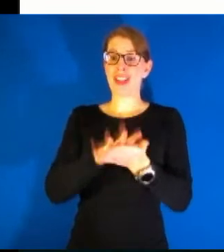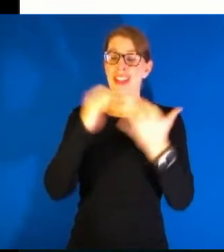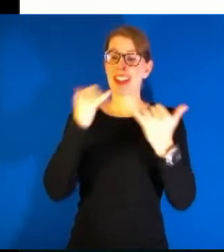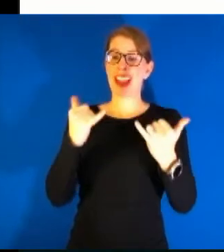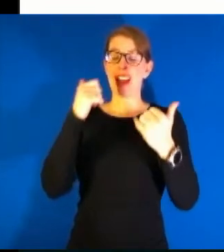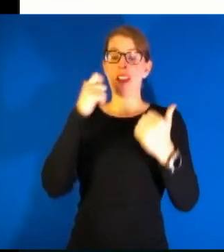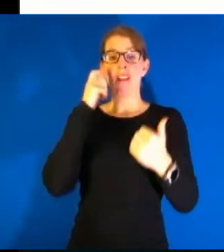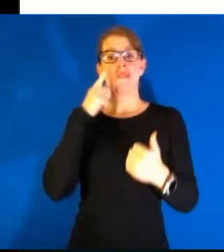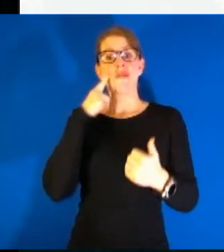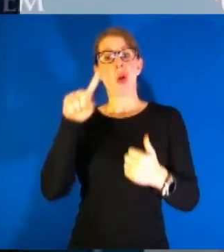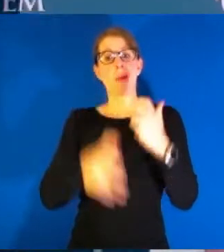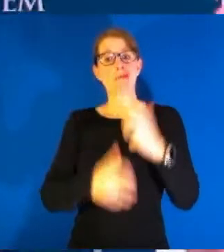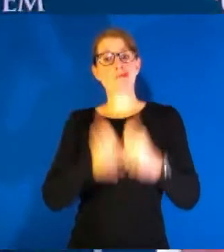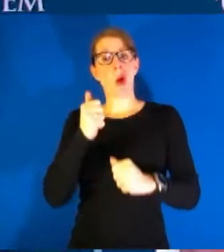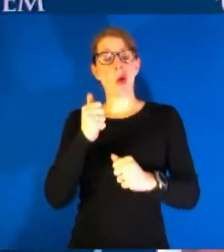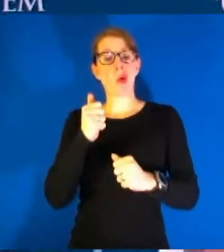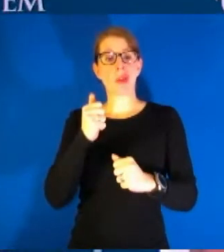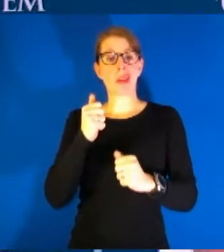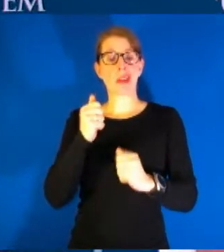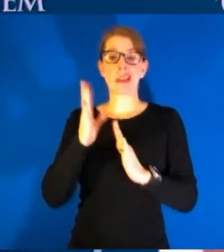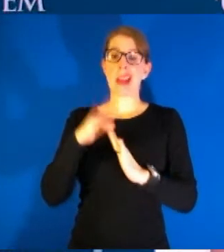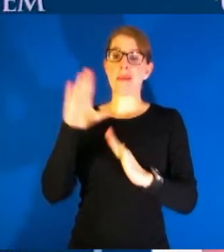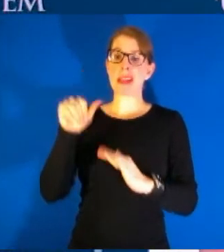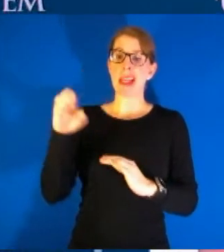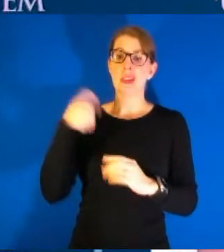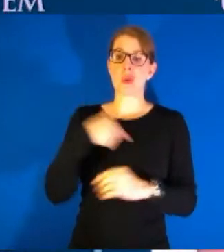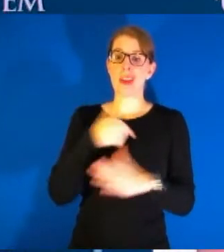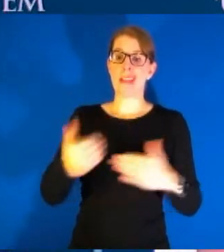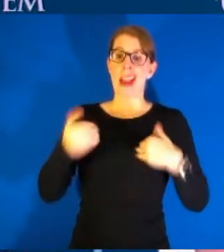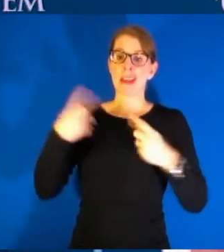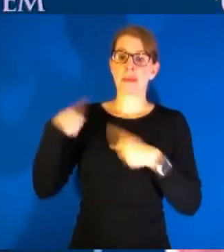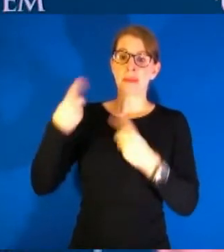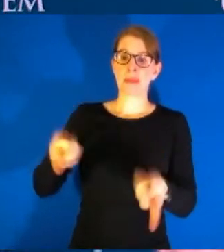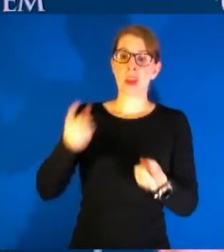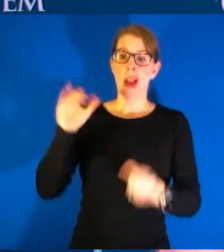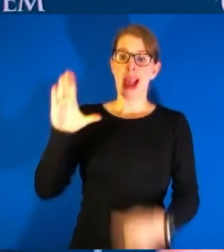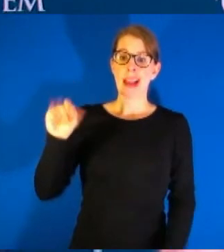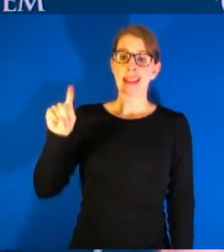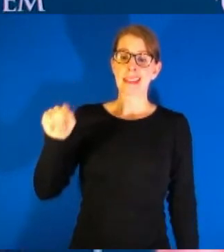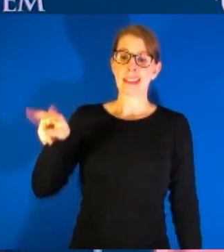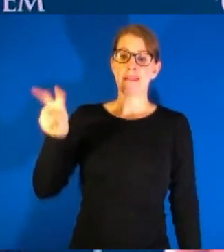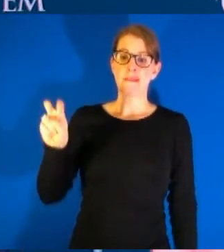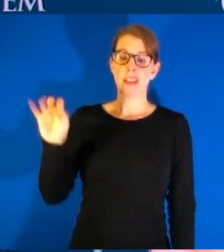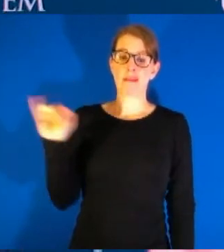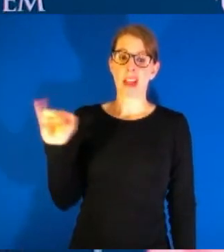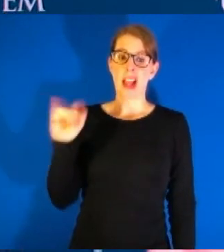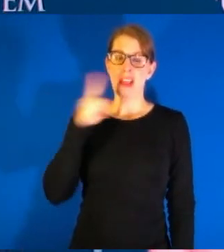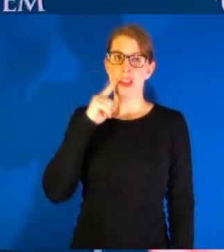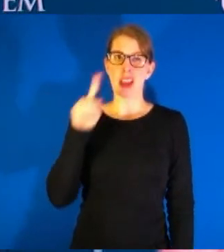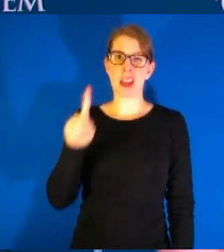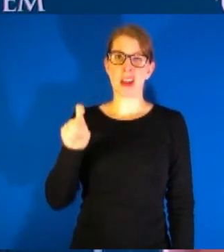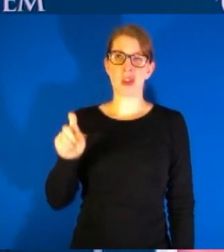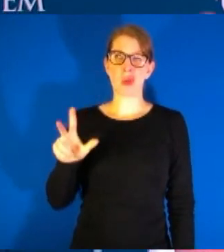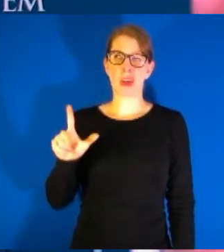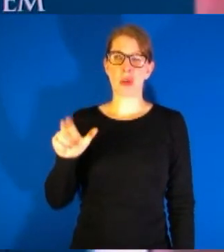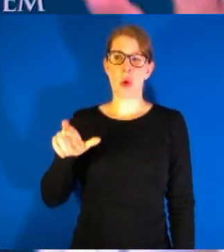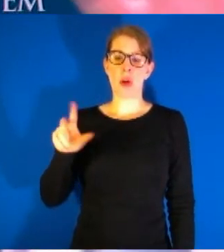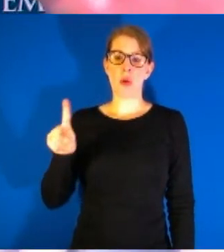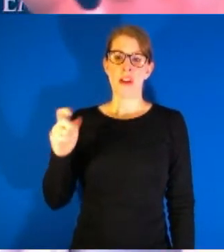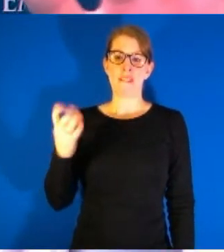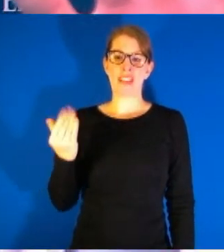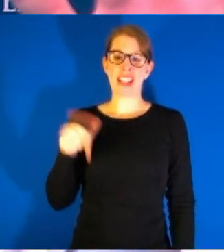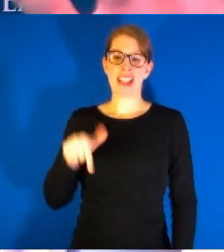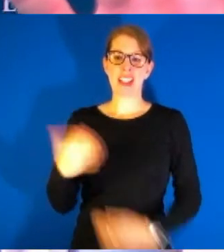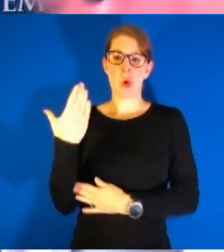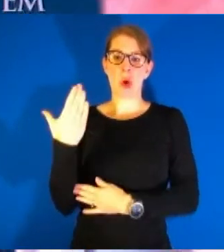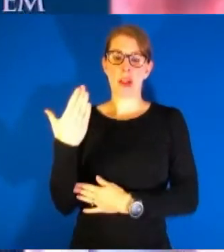acute, for the highest number of cases we have. Our active infections one time, where I think we got up to 123 or 115 this morning. So we're staying